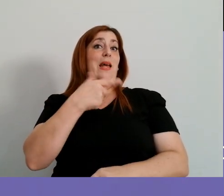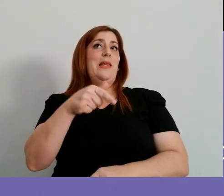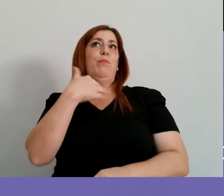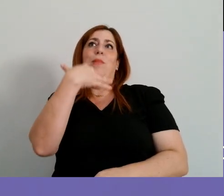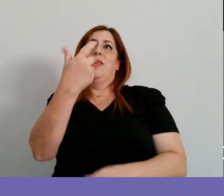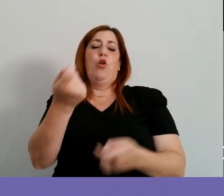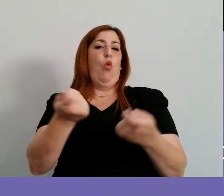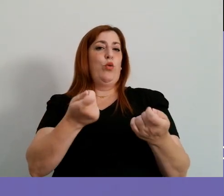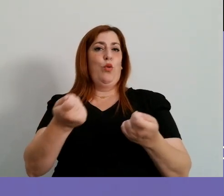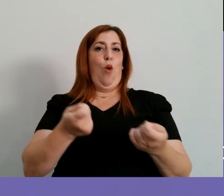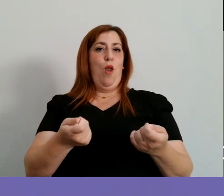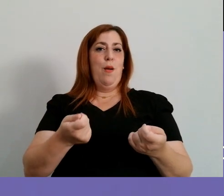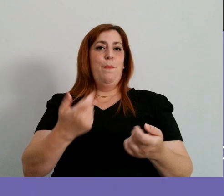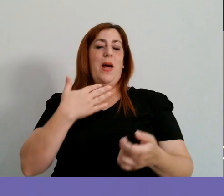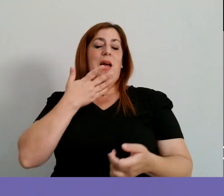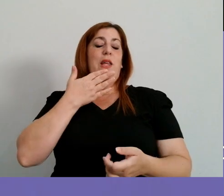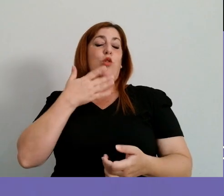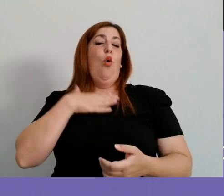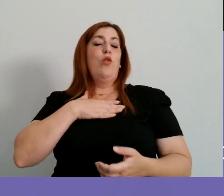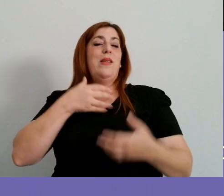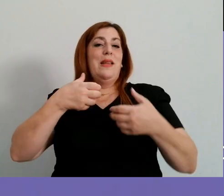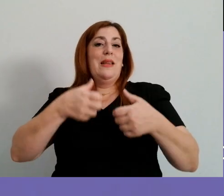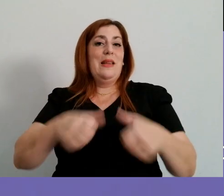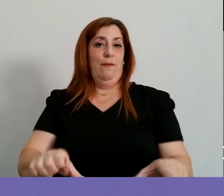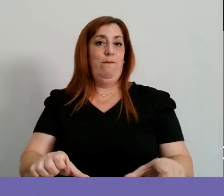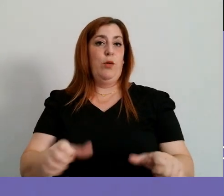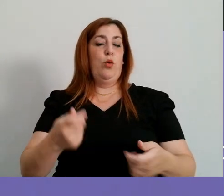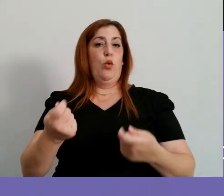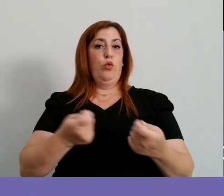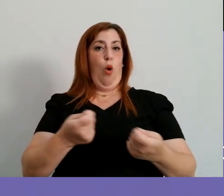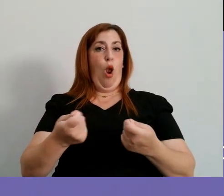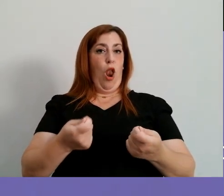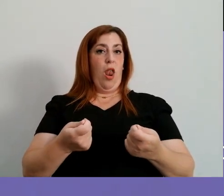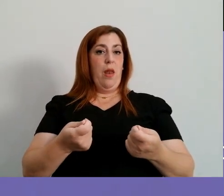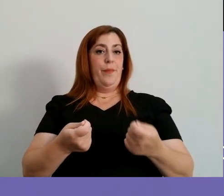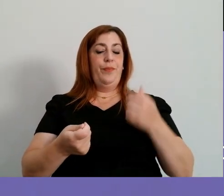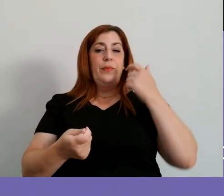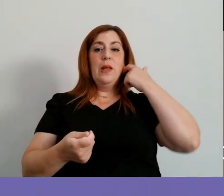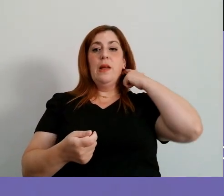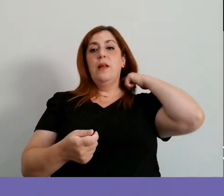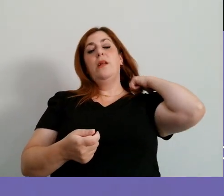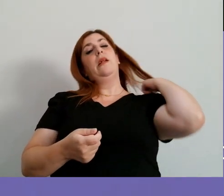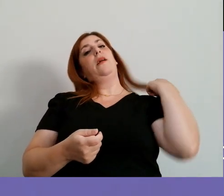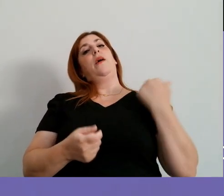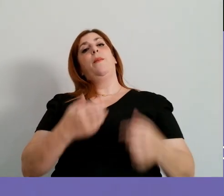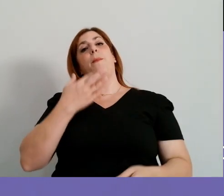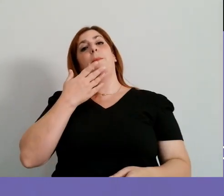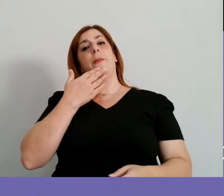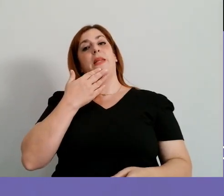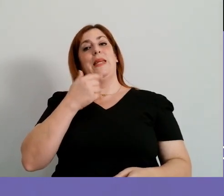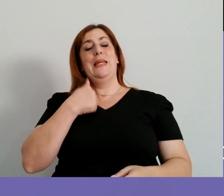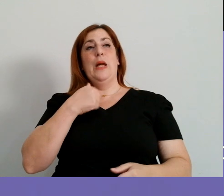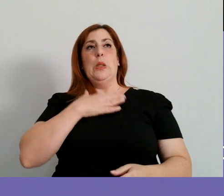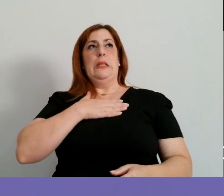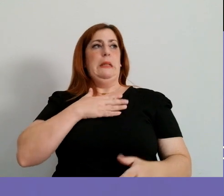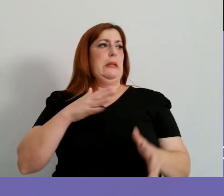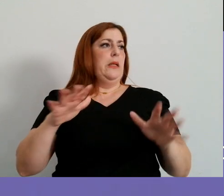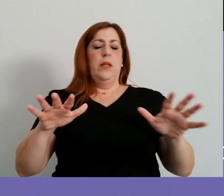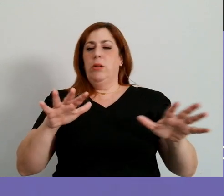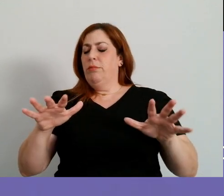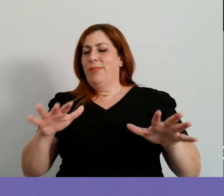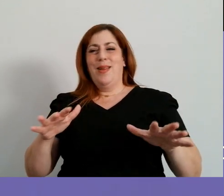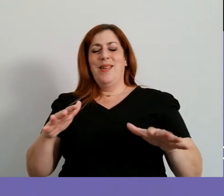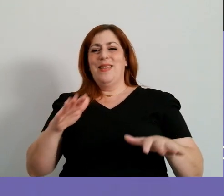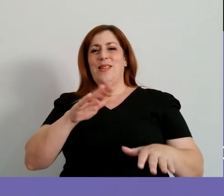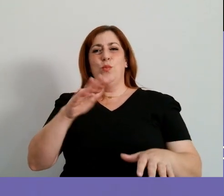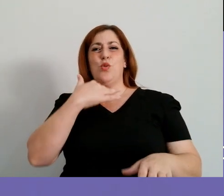This goes for all of the sectors as well. If you are dysregulated and you don't feel in control, you don't feel like you can make a difference,